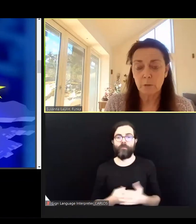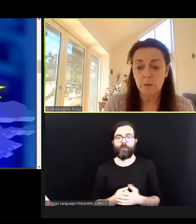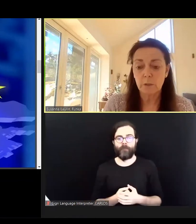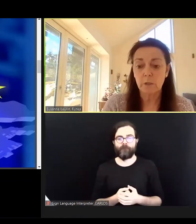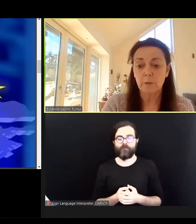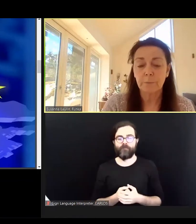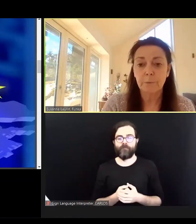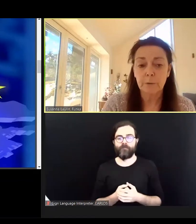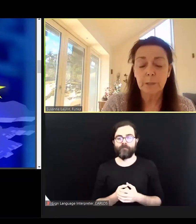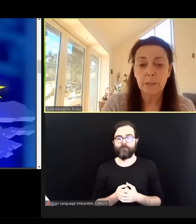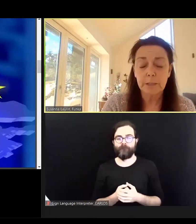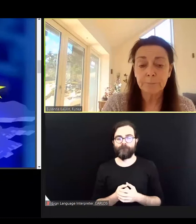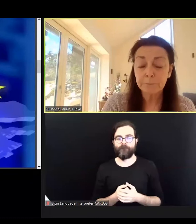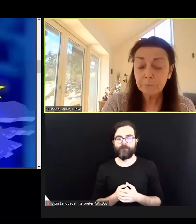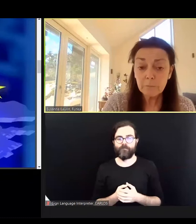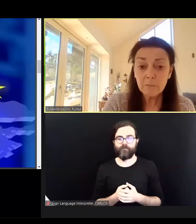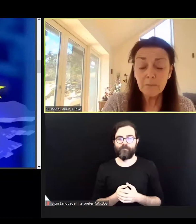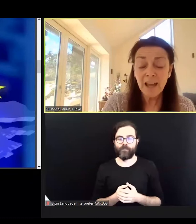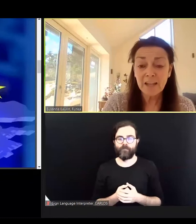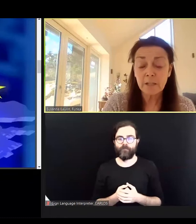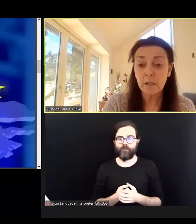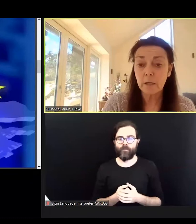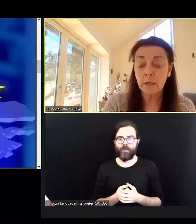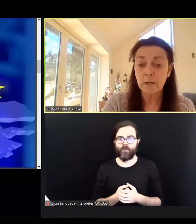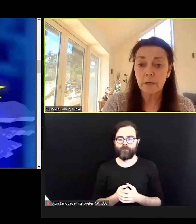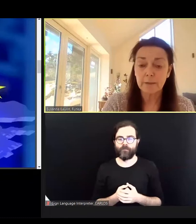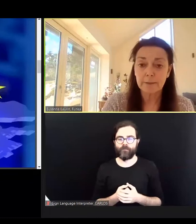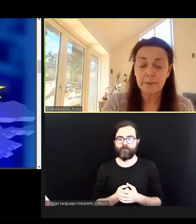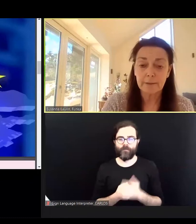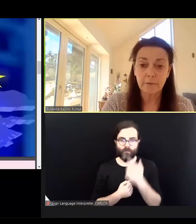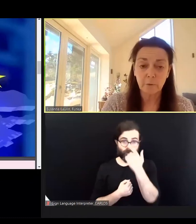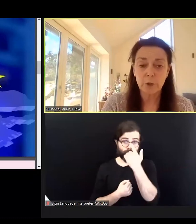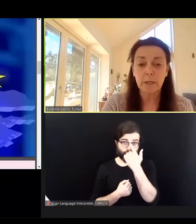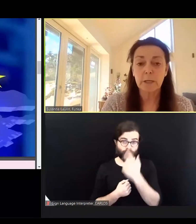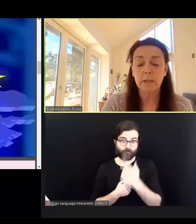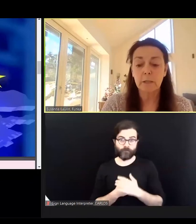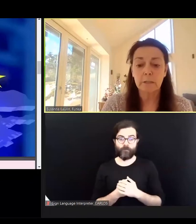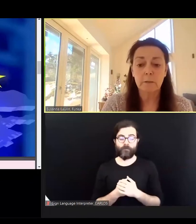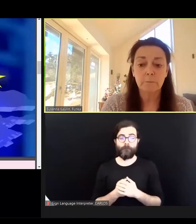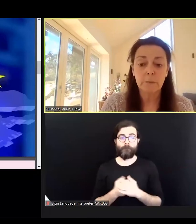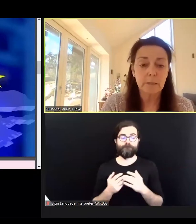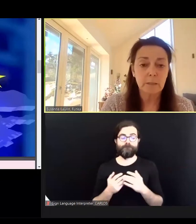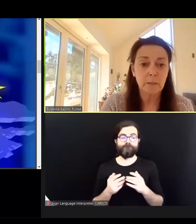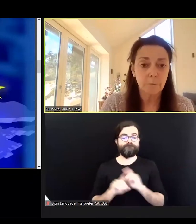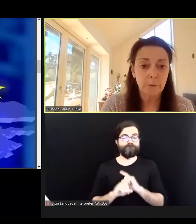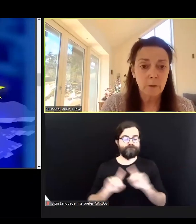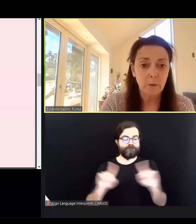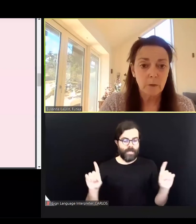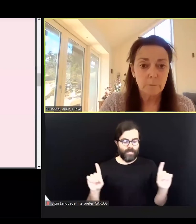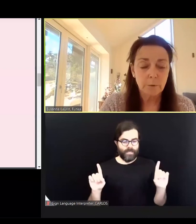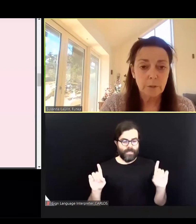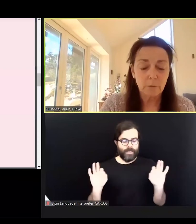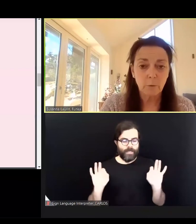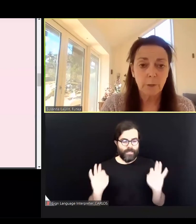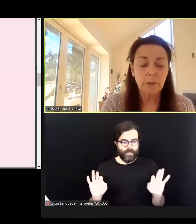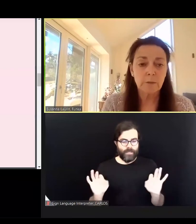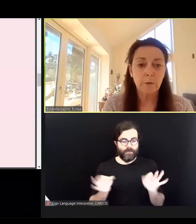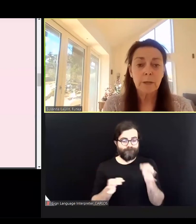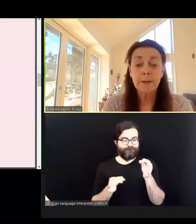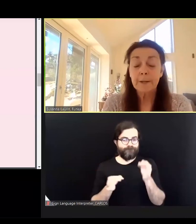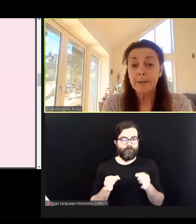member states are actually doing more than what is required by the directive, which I think is very, very interesting. And in the